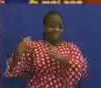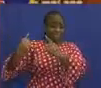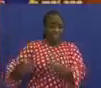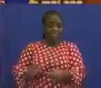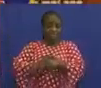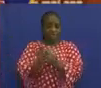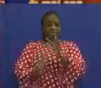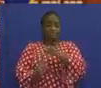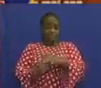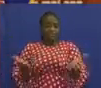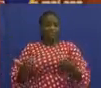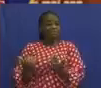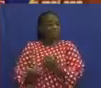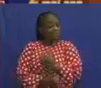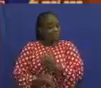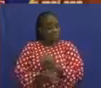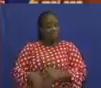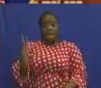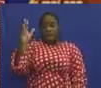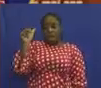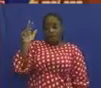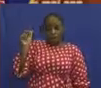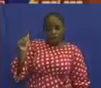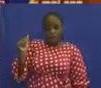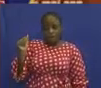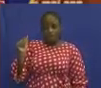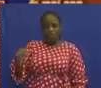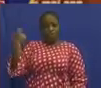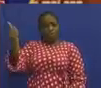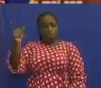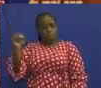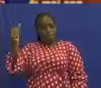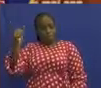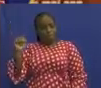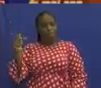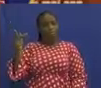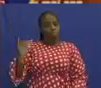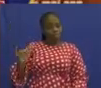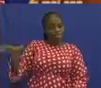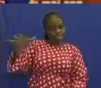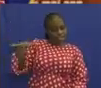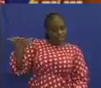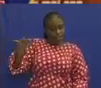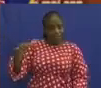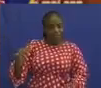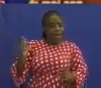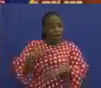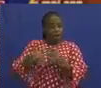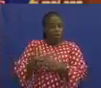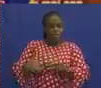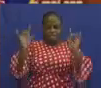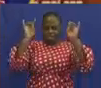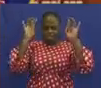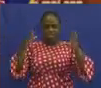the pandemic. Greater Accra and Greater Kumasi metropolitan areas remain the hotspots